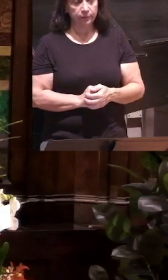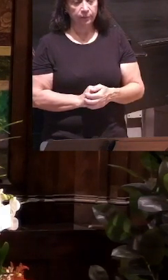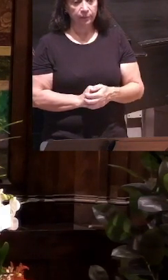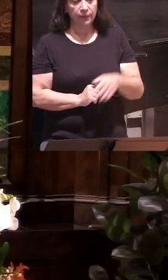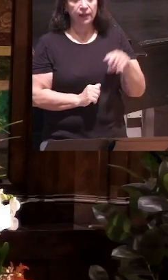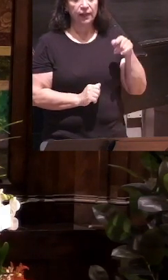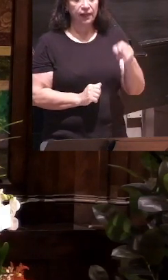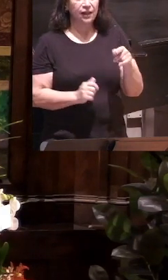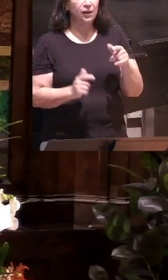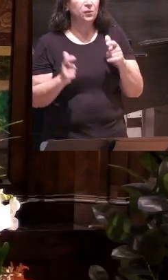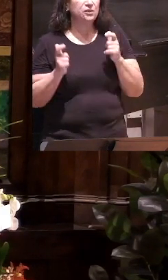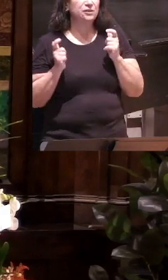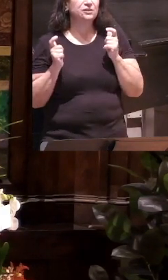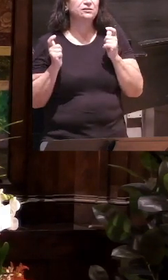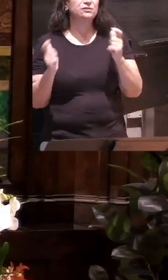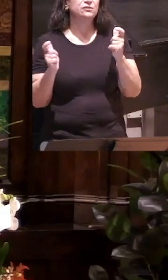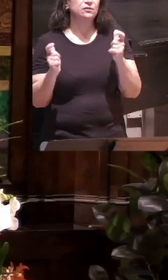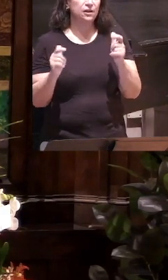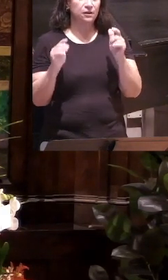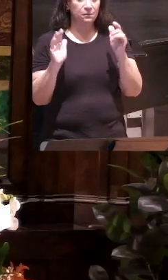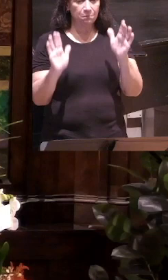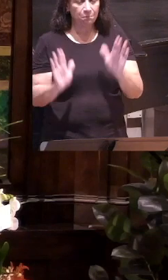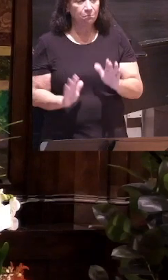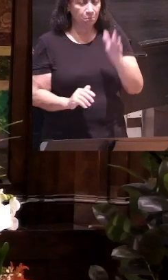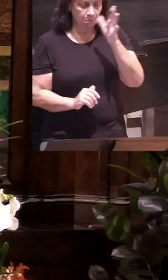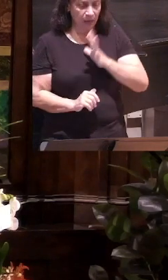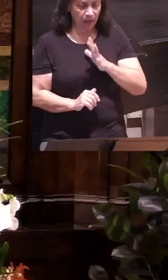He was a giant among men,